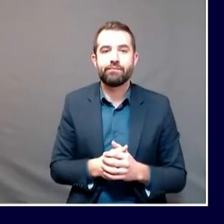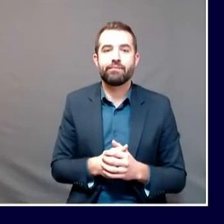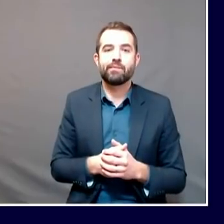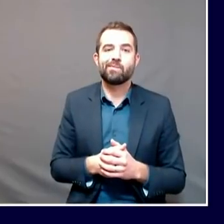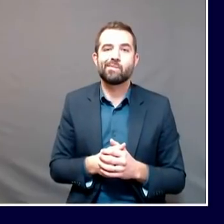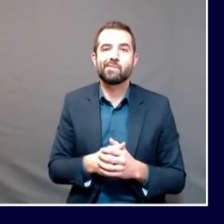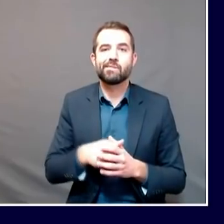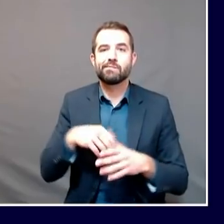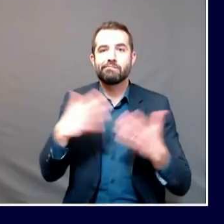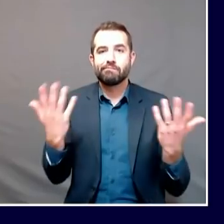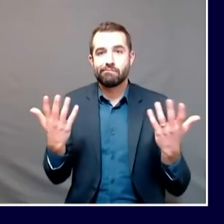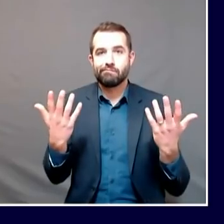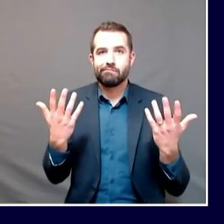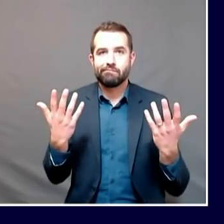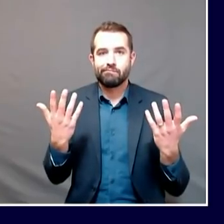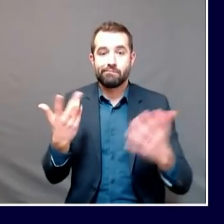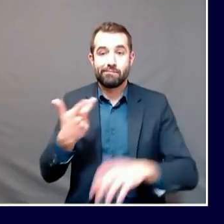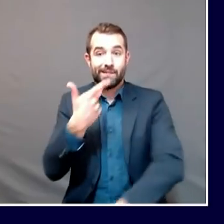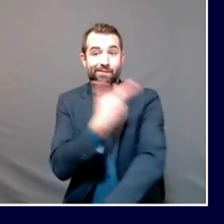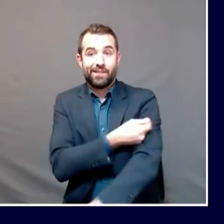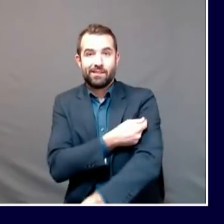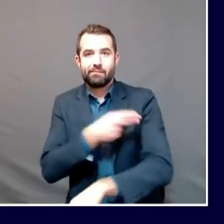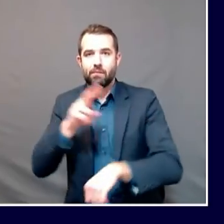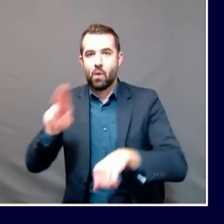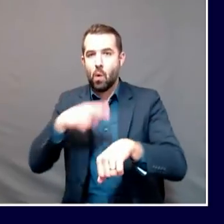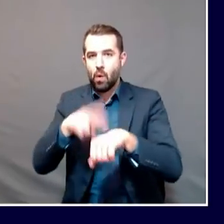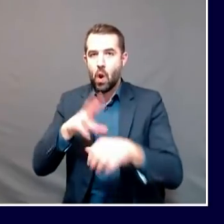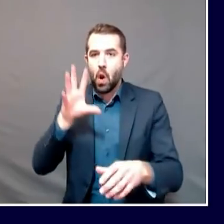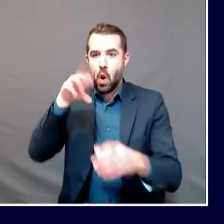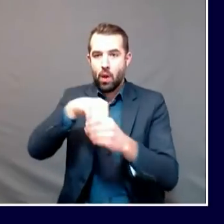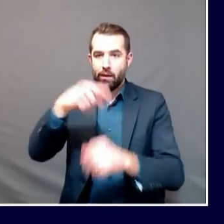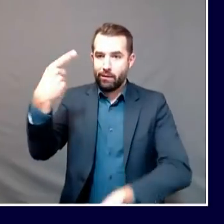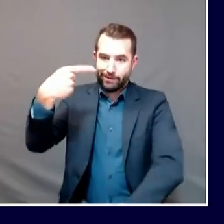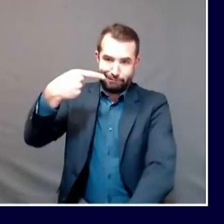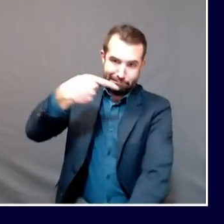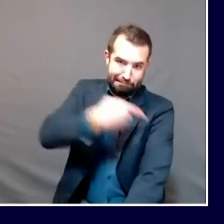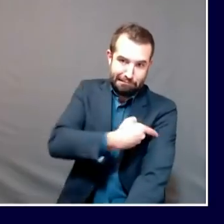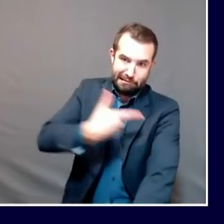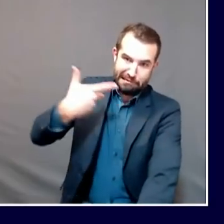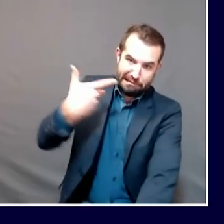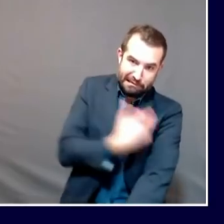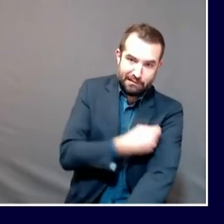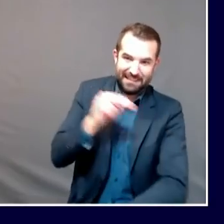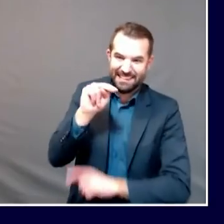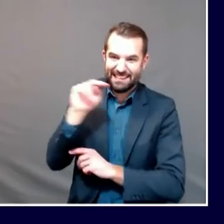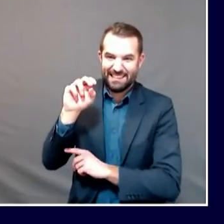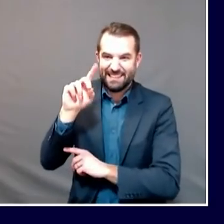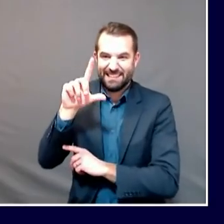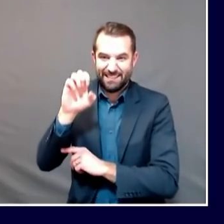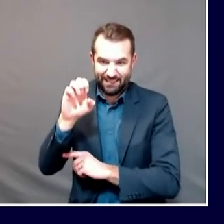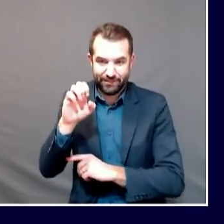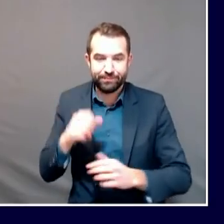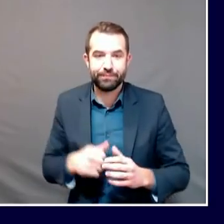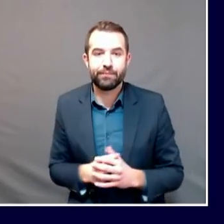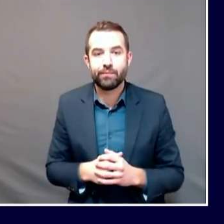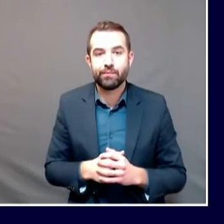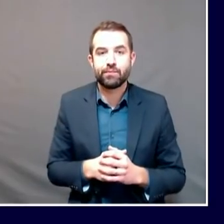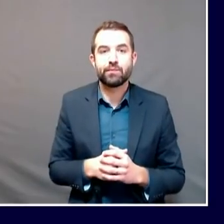shoulder. Now, the injection into your arm won't really feel any different from any other vaccine that you've